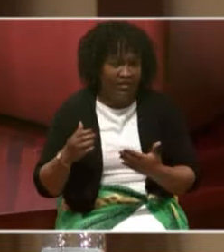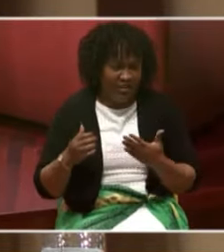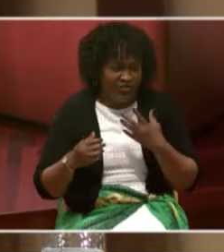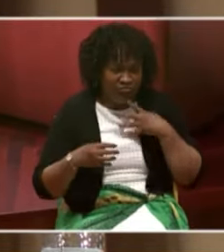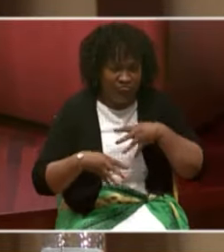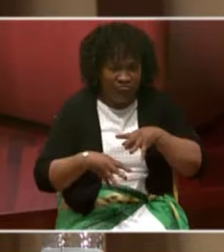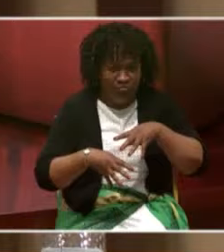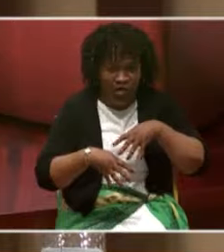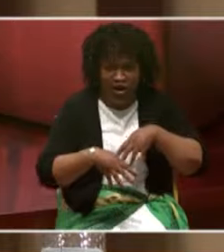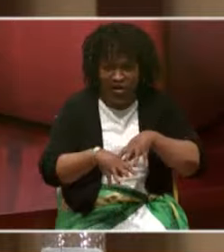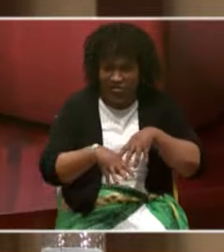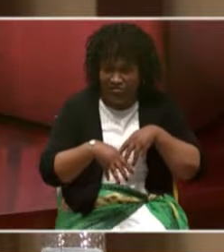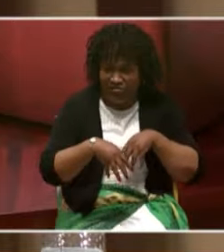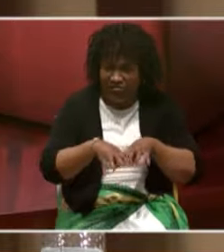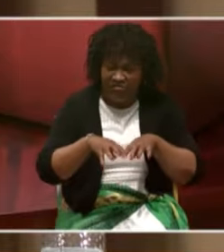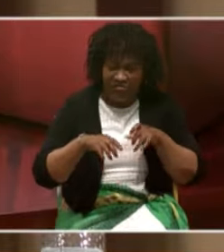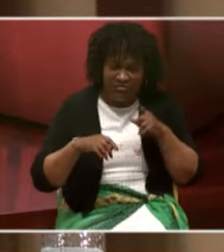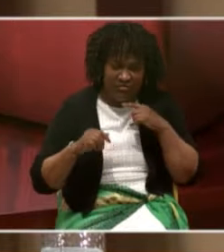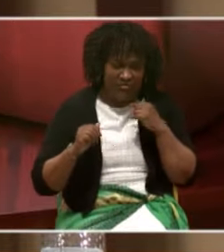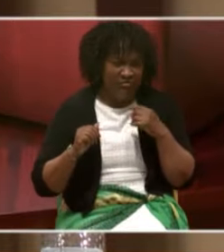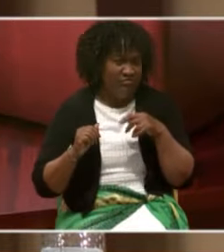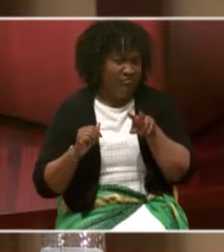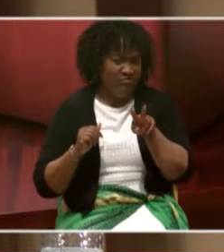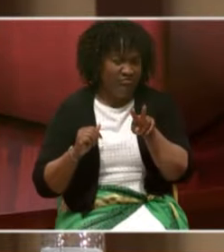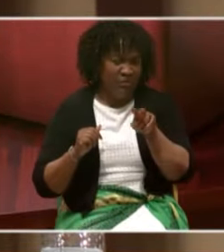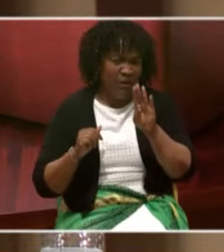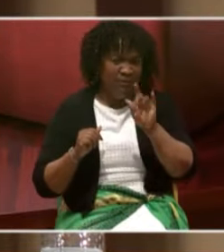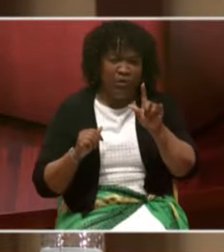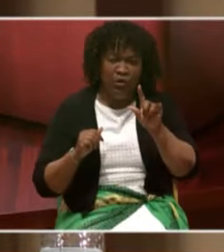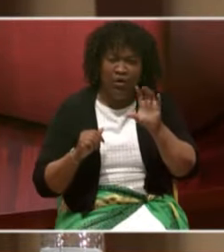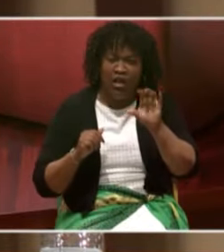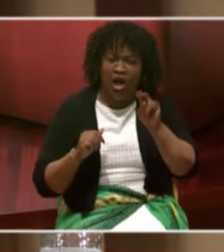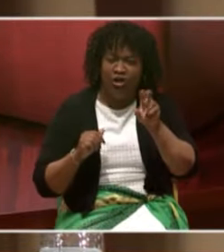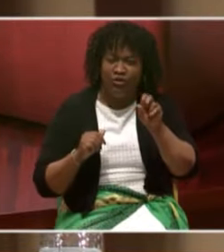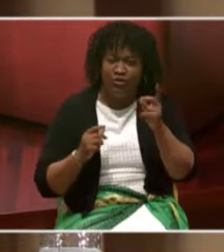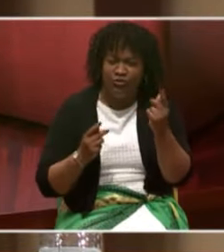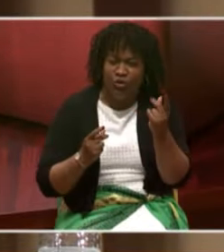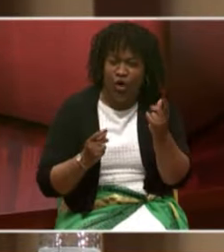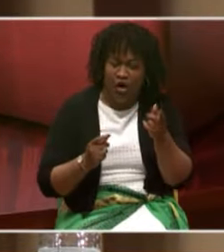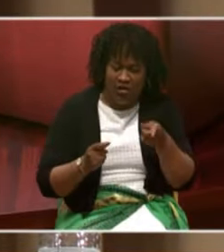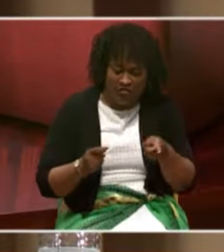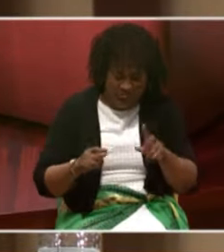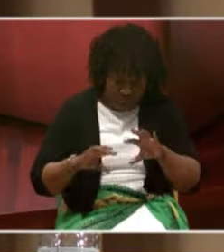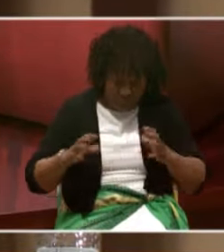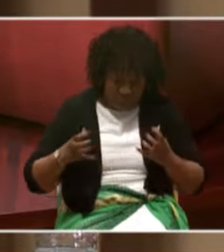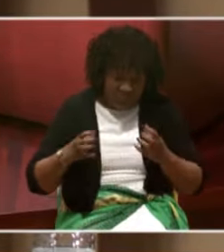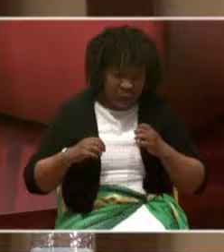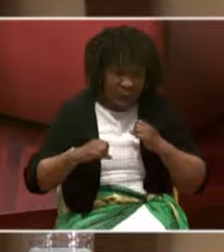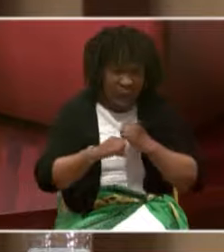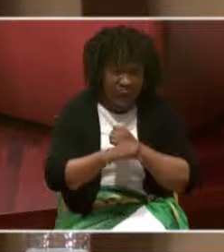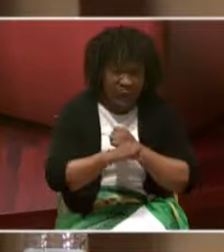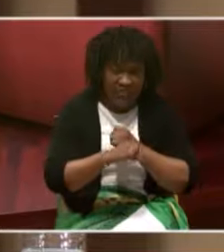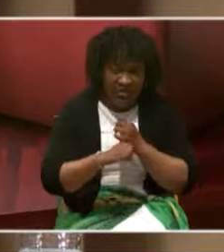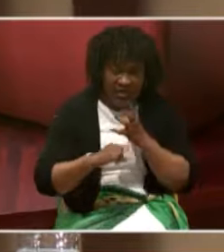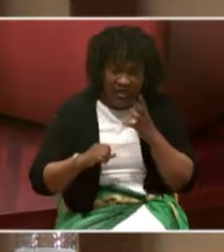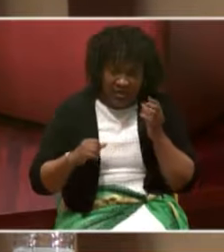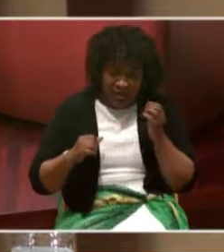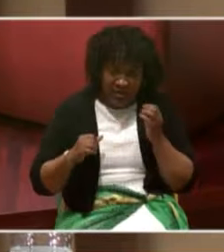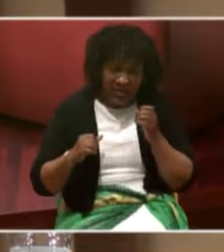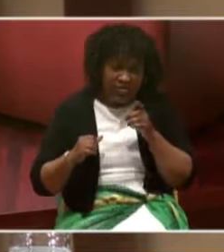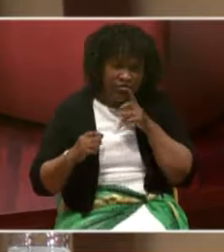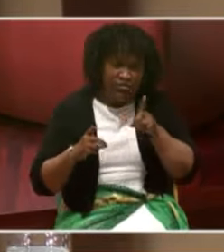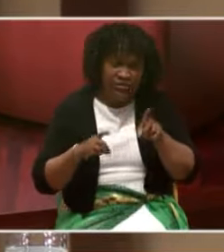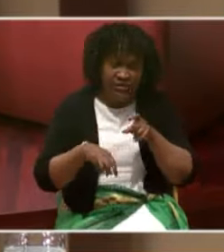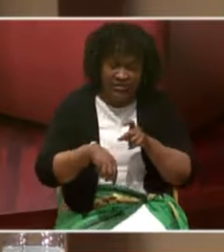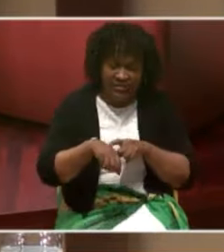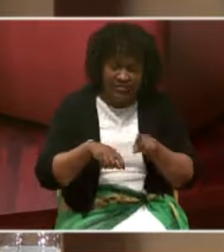casualness in their life. On the other hand, what you did for this country and what others did for this country is part of their heritage